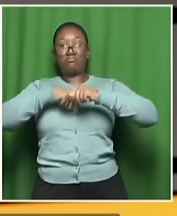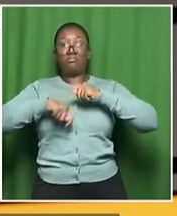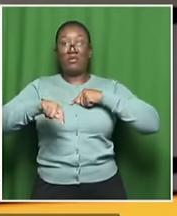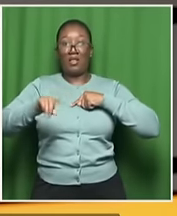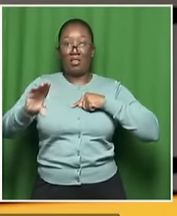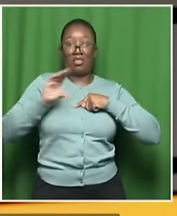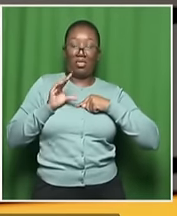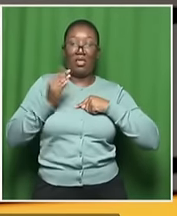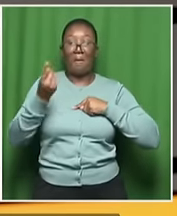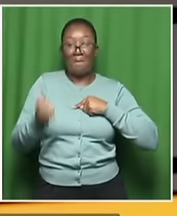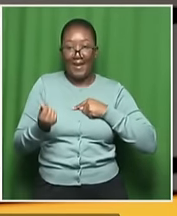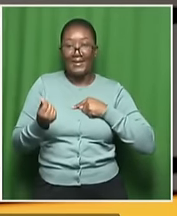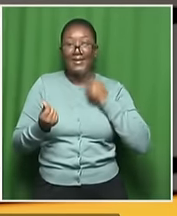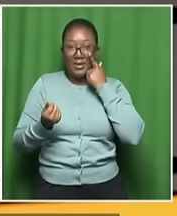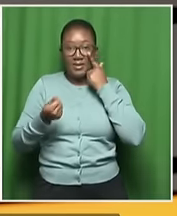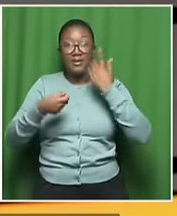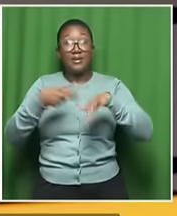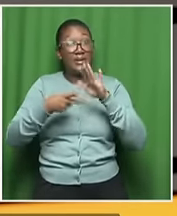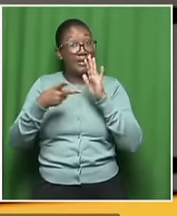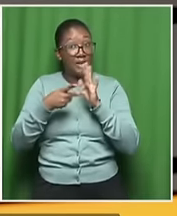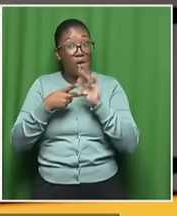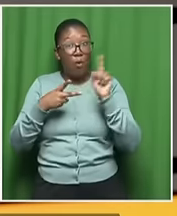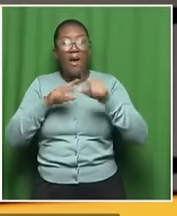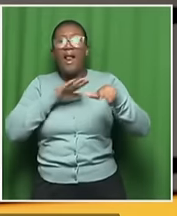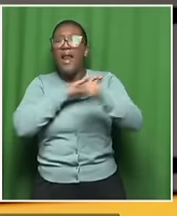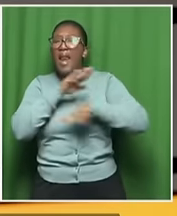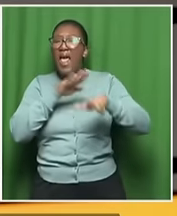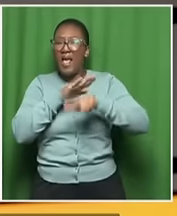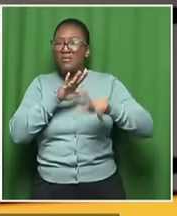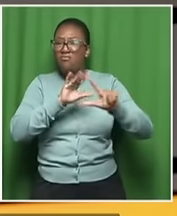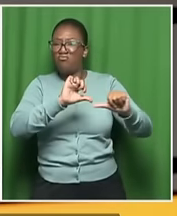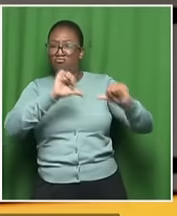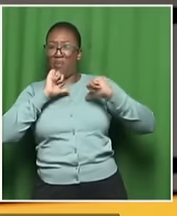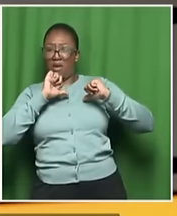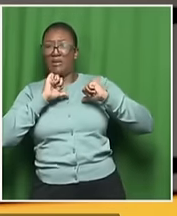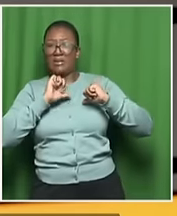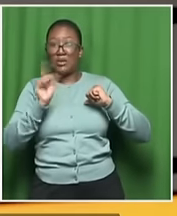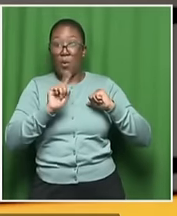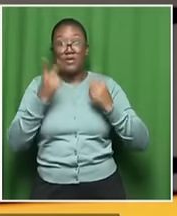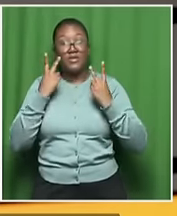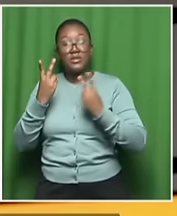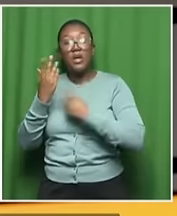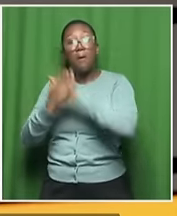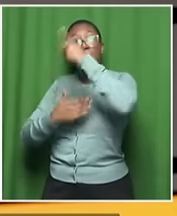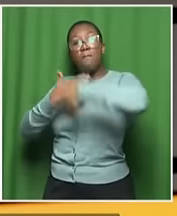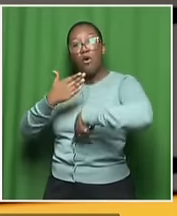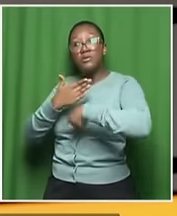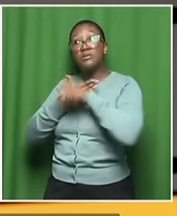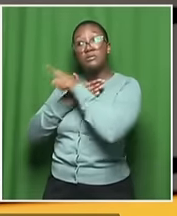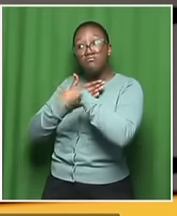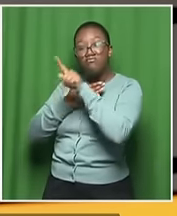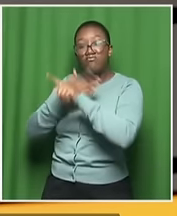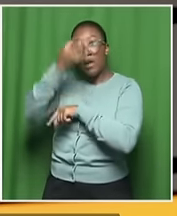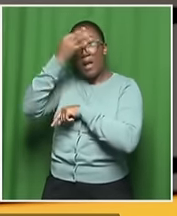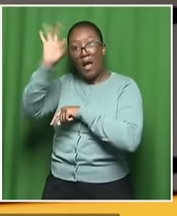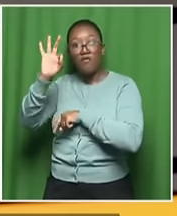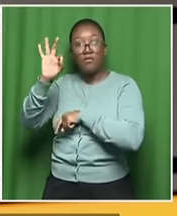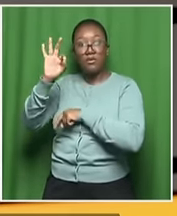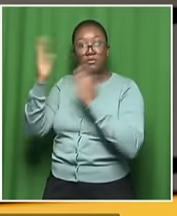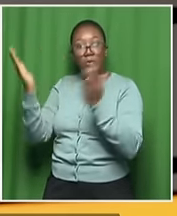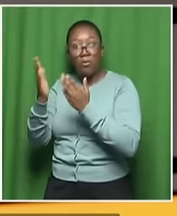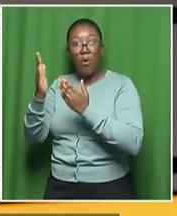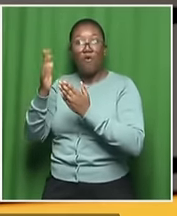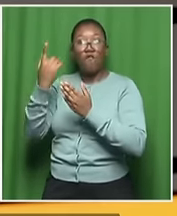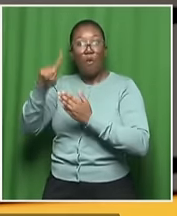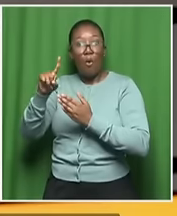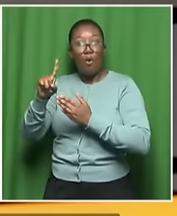you take the other part, land reform as such, then the projects the government went on land